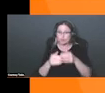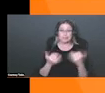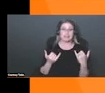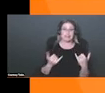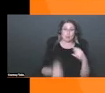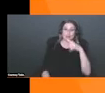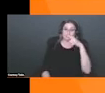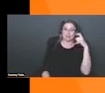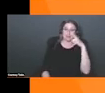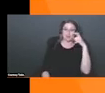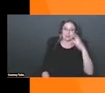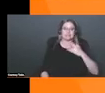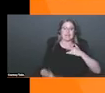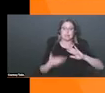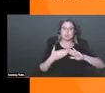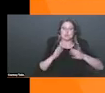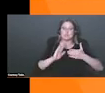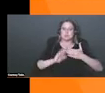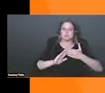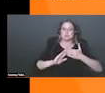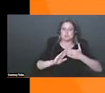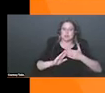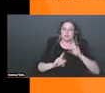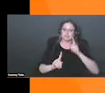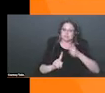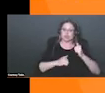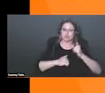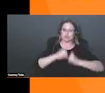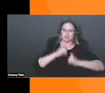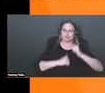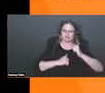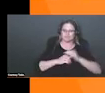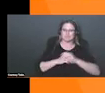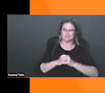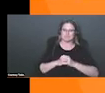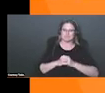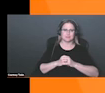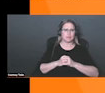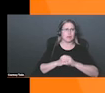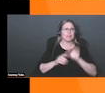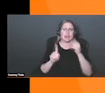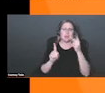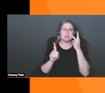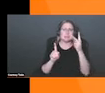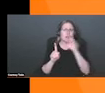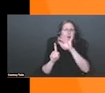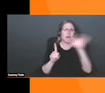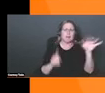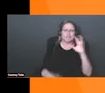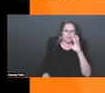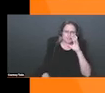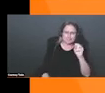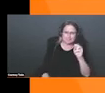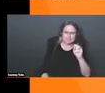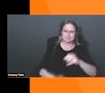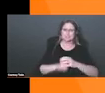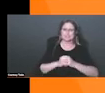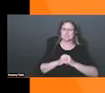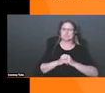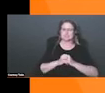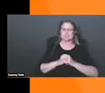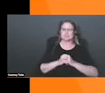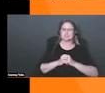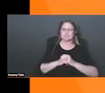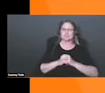work going on the municipal sites for construction. But just fascinating. I mean, I've seen requests